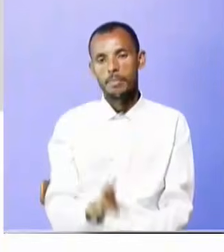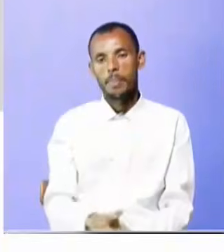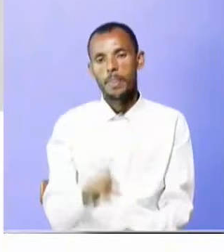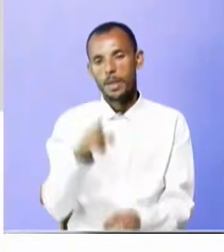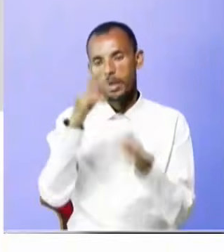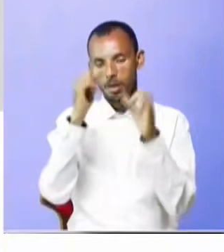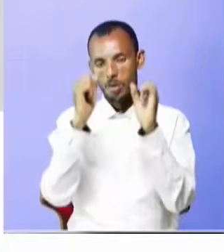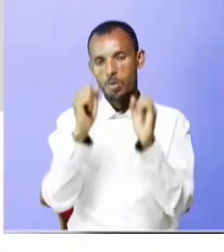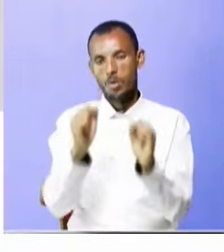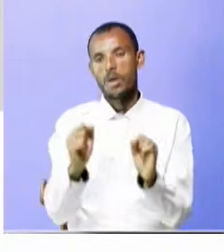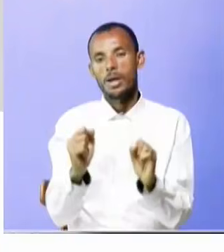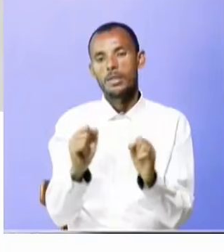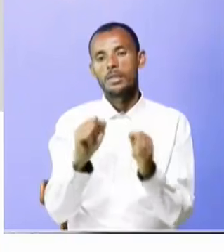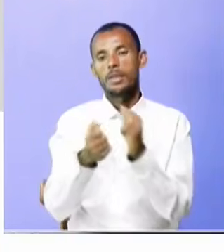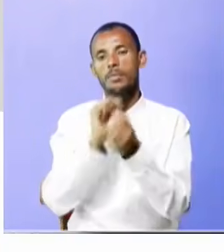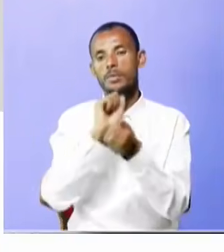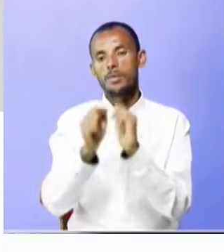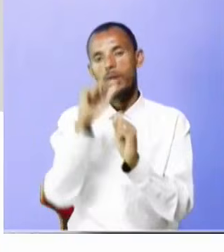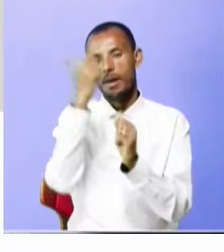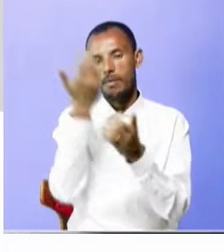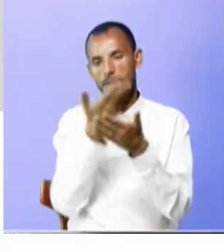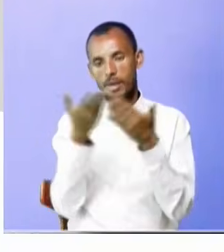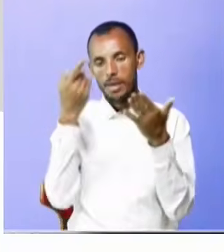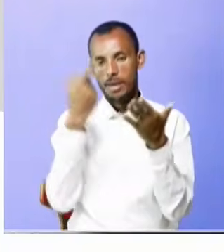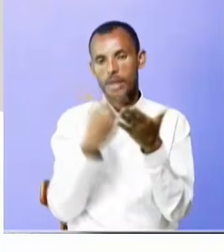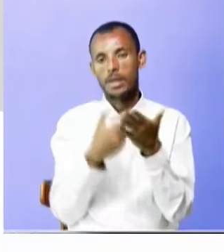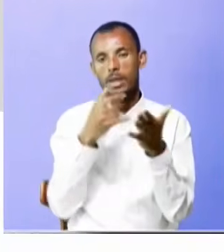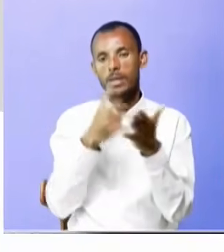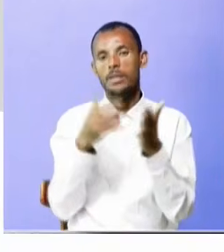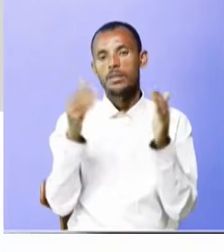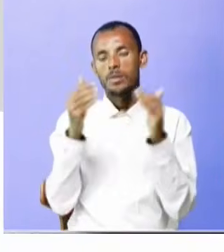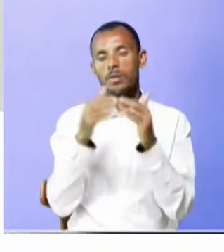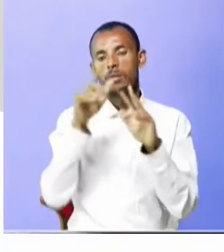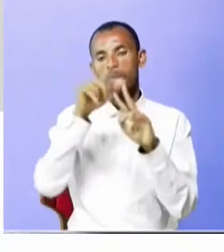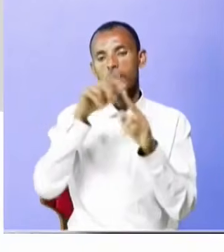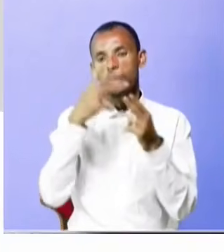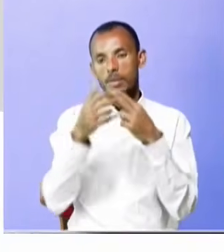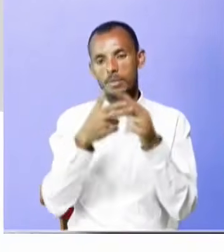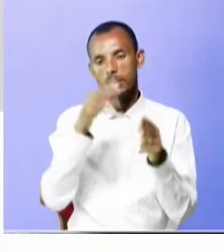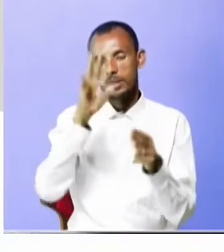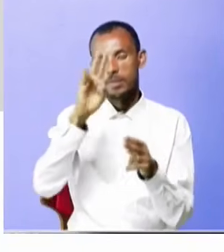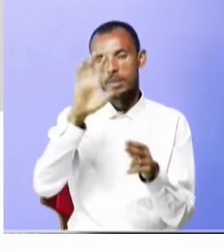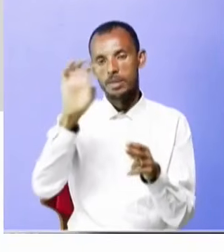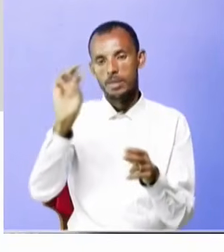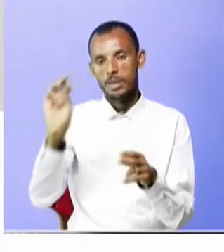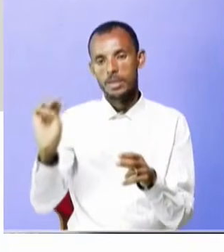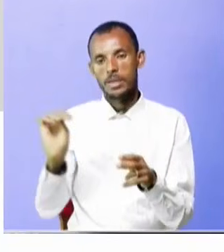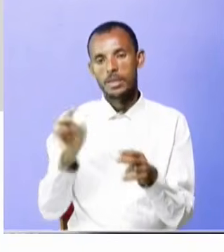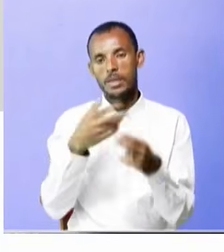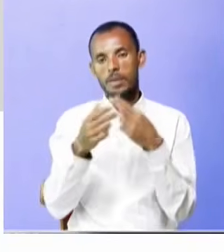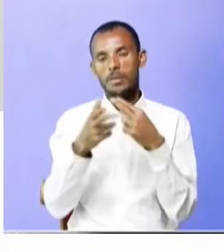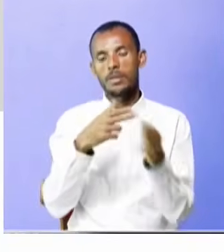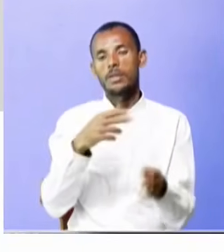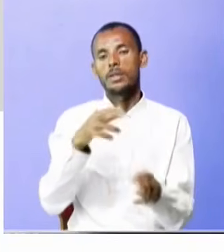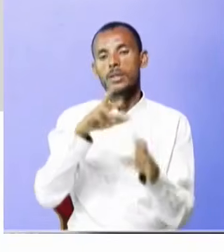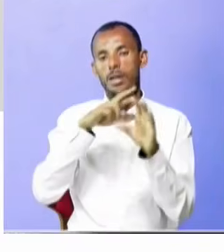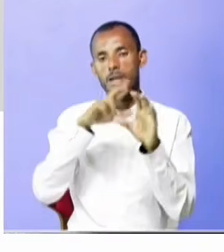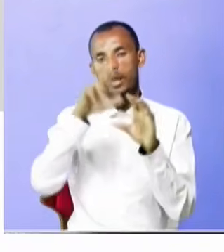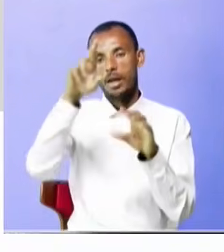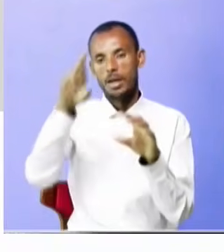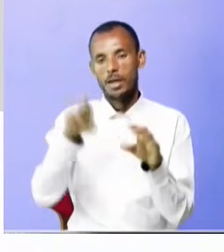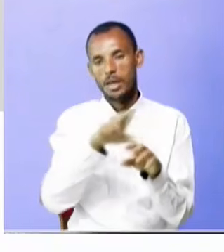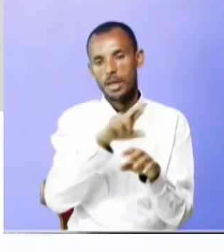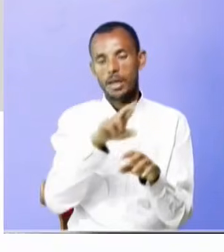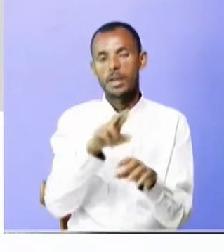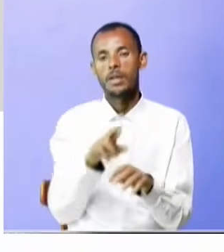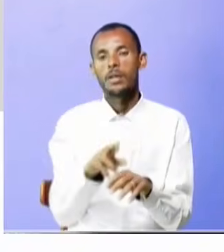can substitute everything here. It becomes pi times 7 centimeter times radical